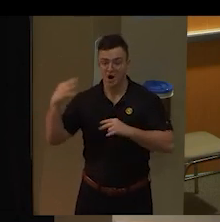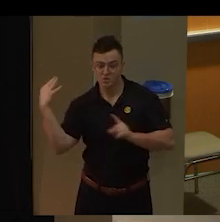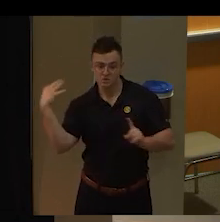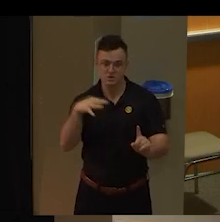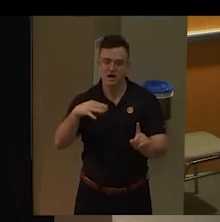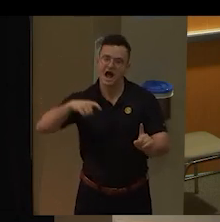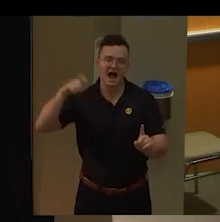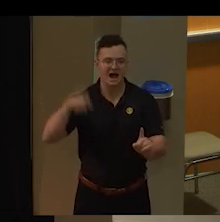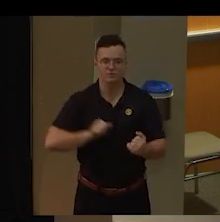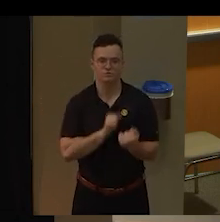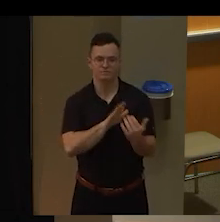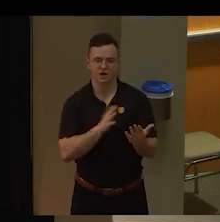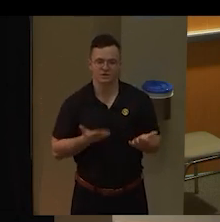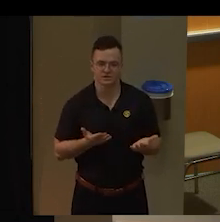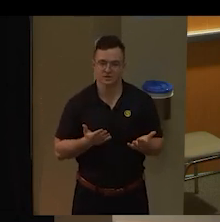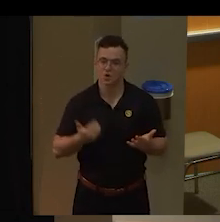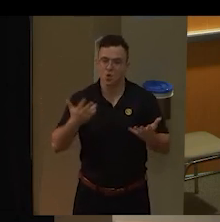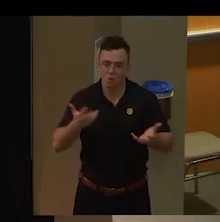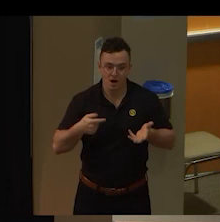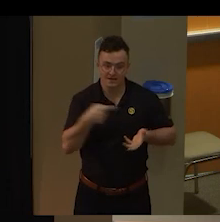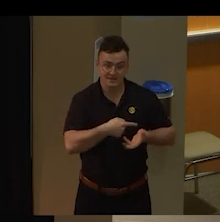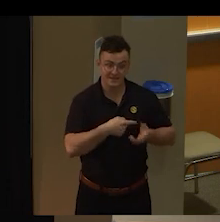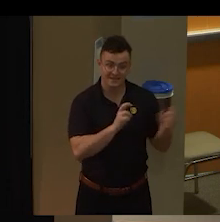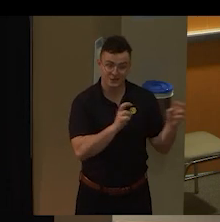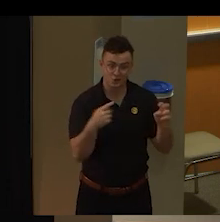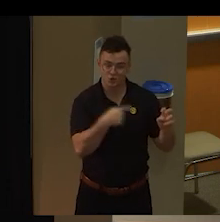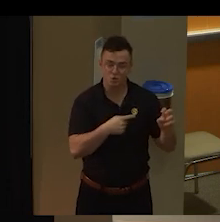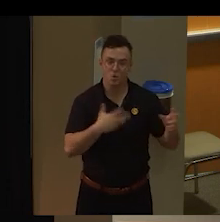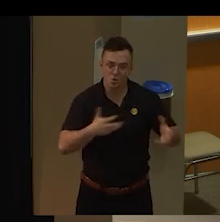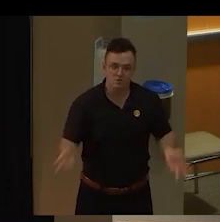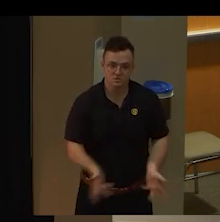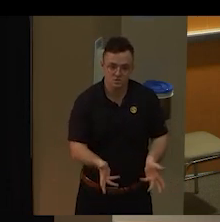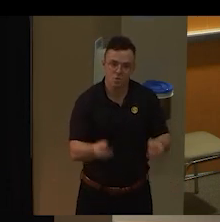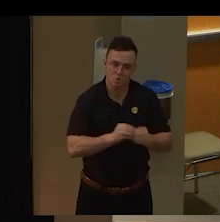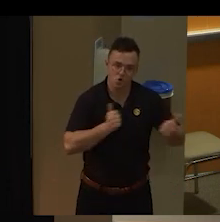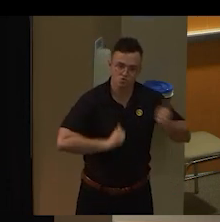issue. It seeks so to dramatize the issue that it can no longer be ignored.